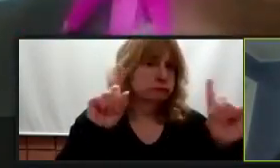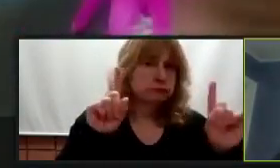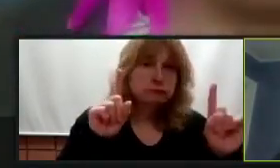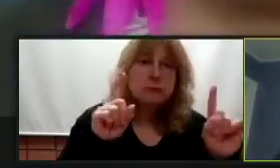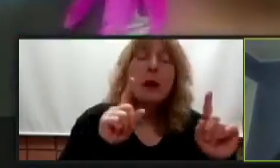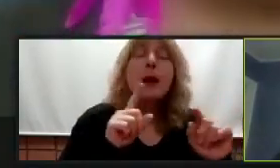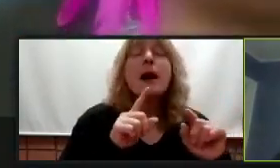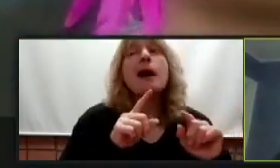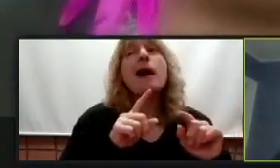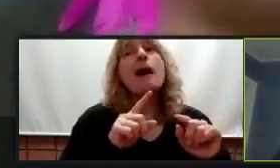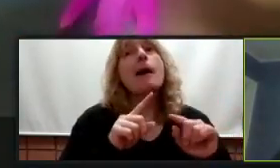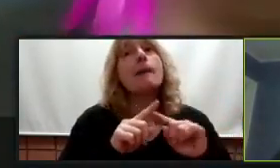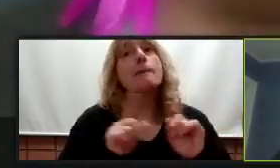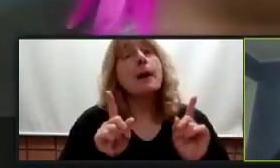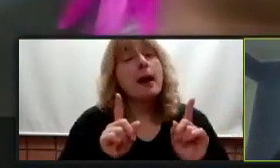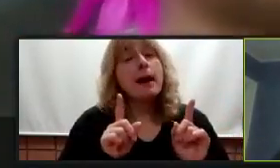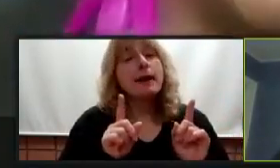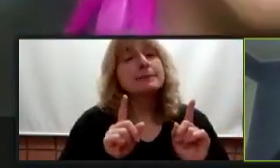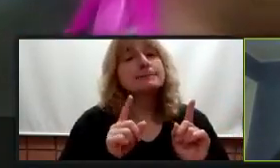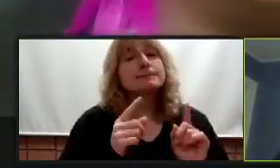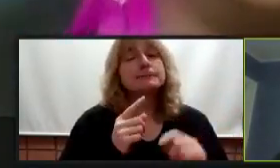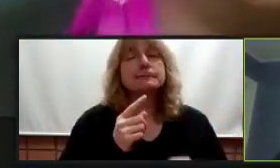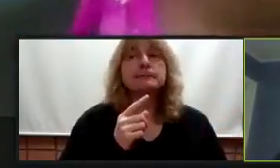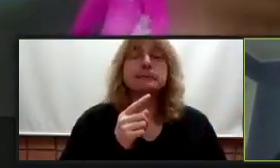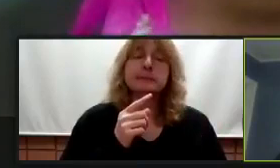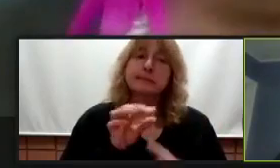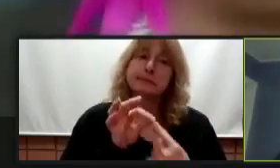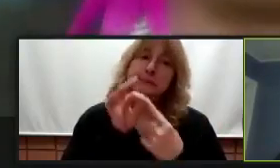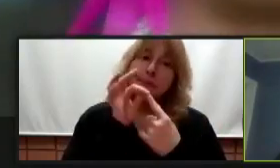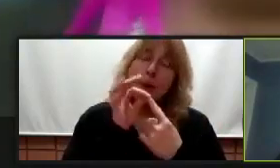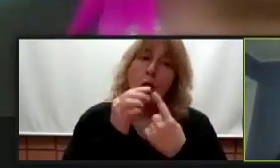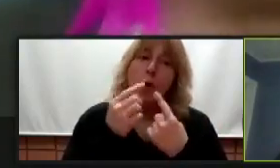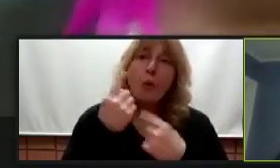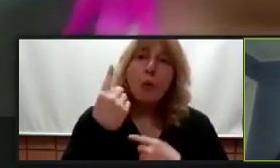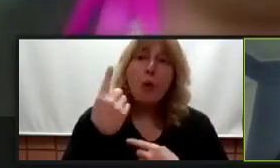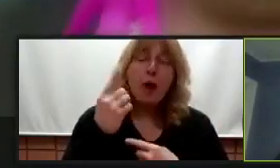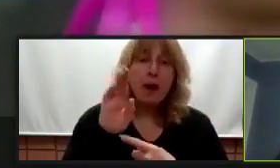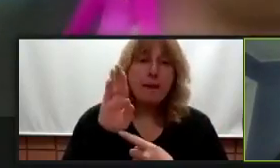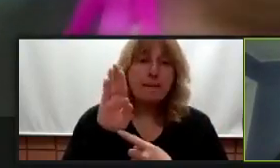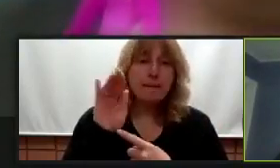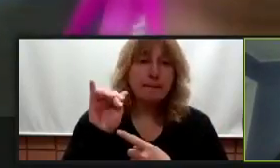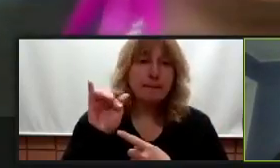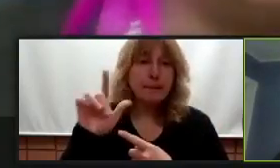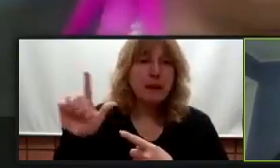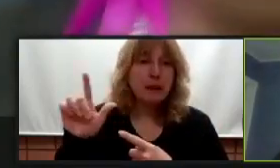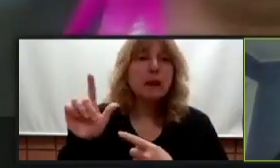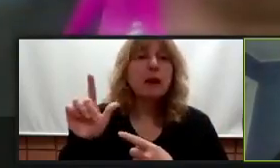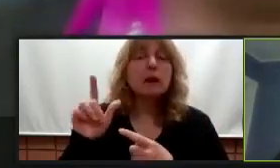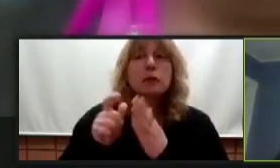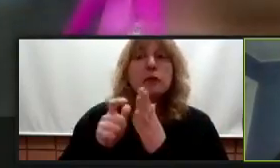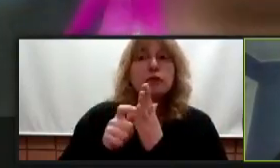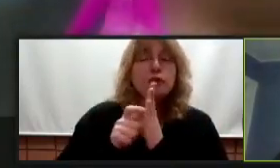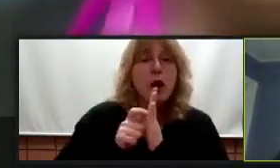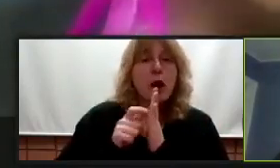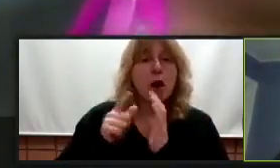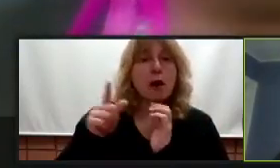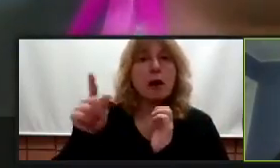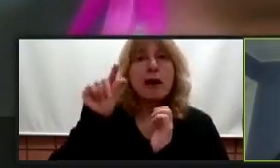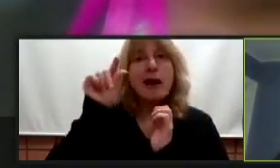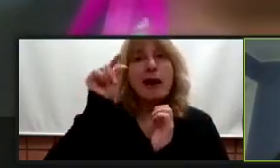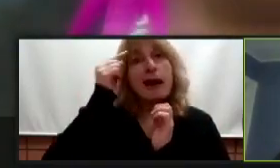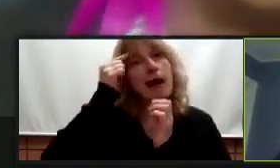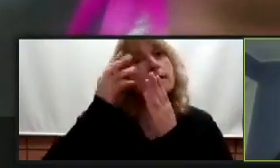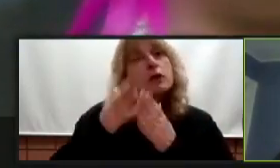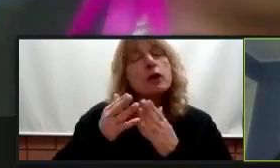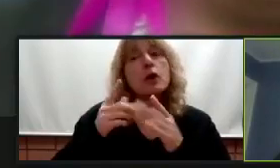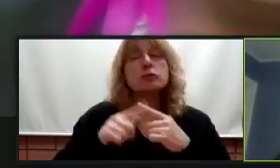good because one of the bills required her to pretty much leave the opening and closing of